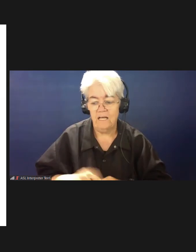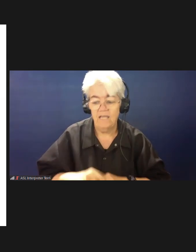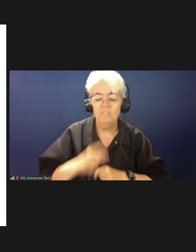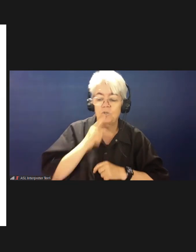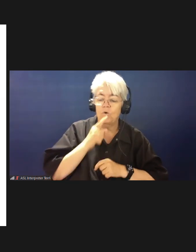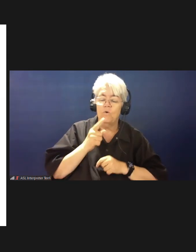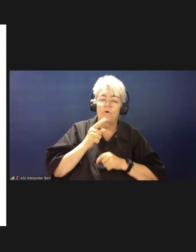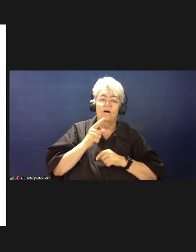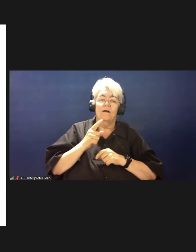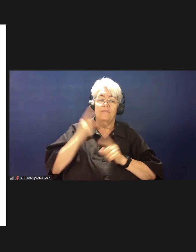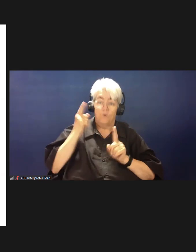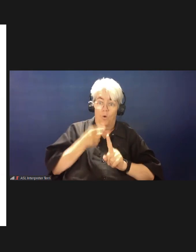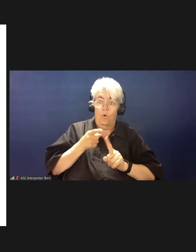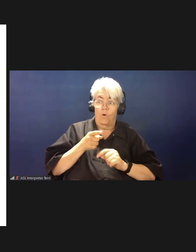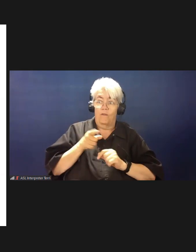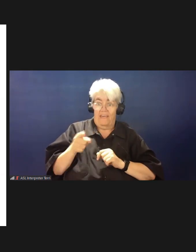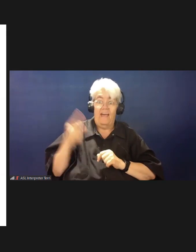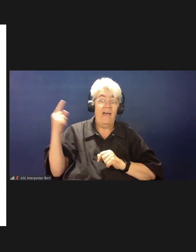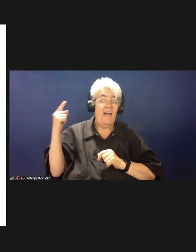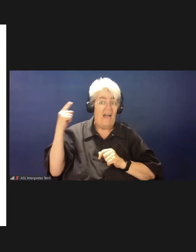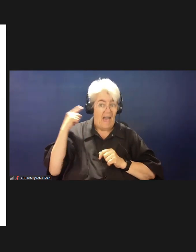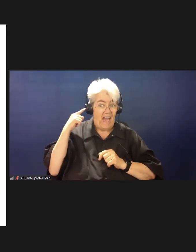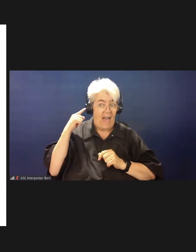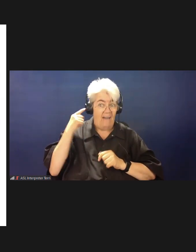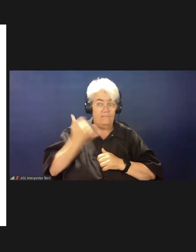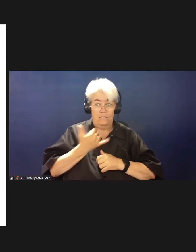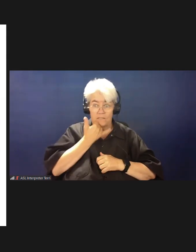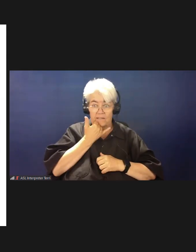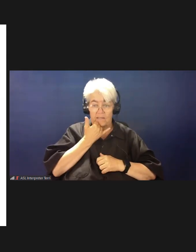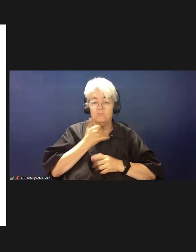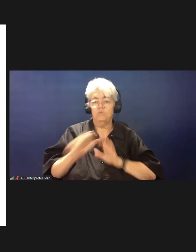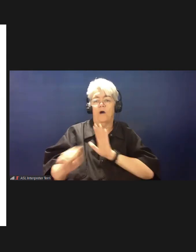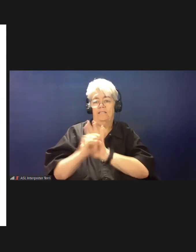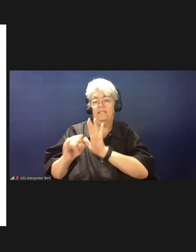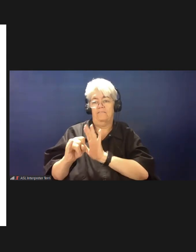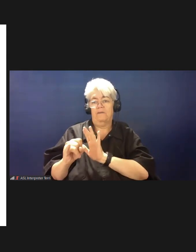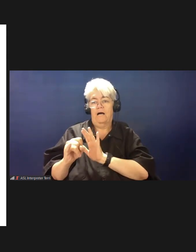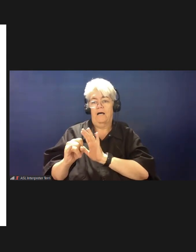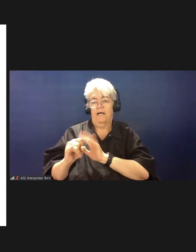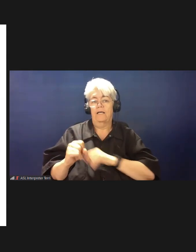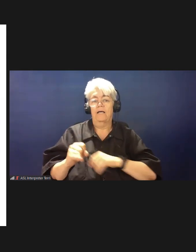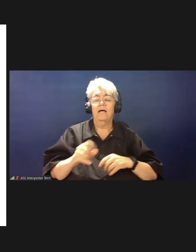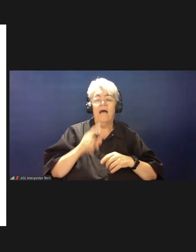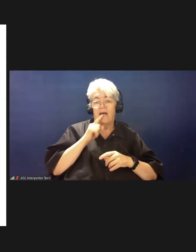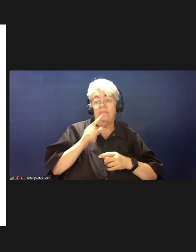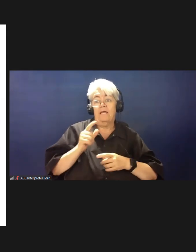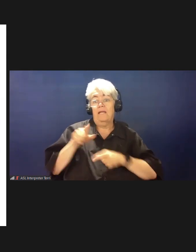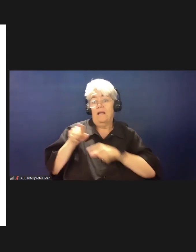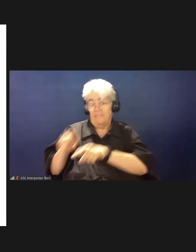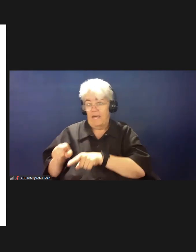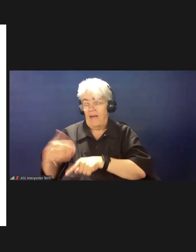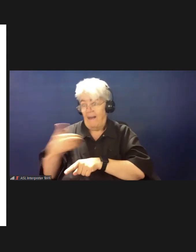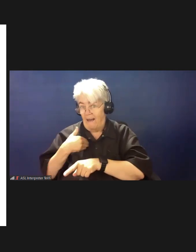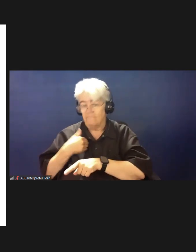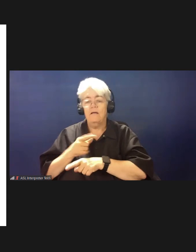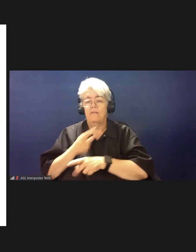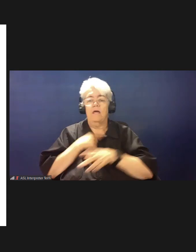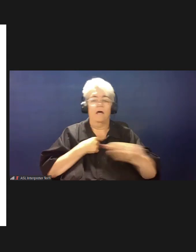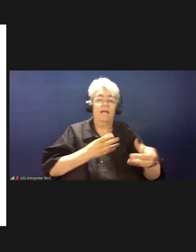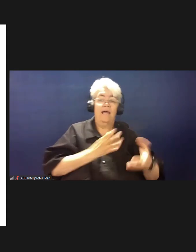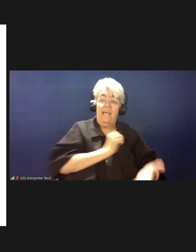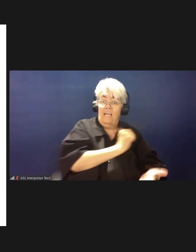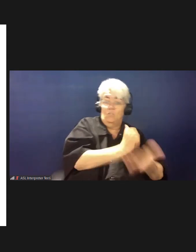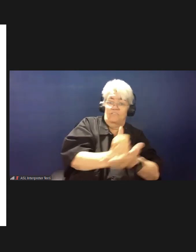hearing loss if in fact that exists, and then connecting those children with the intervention services that they need. So